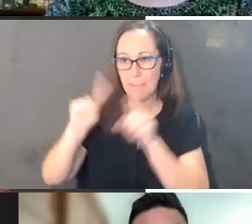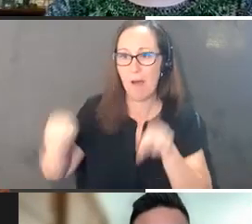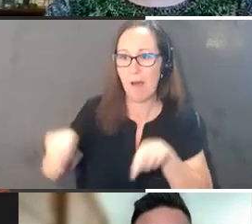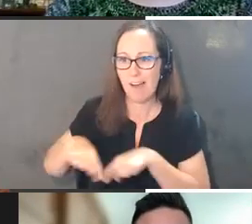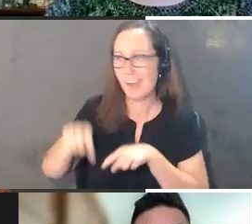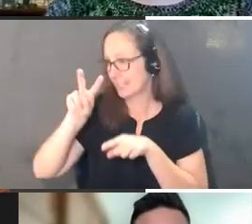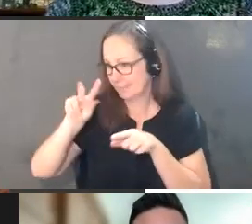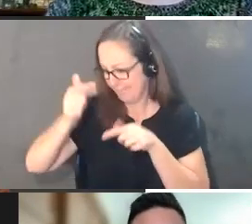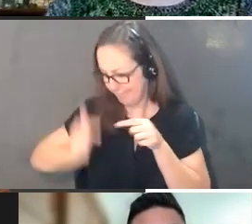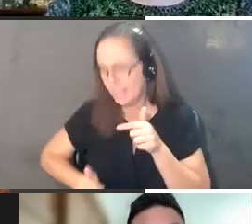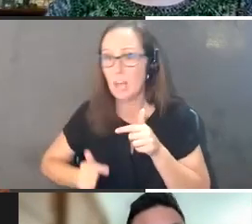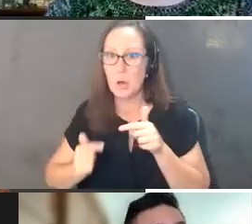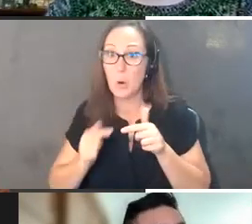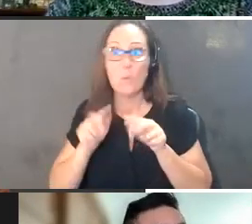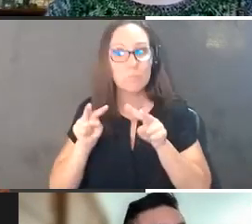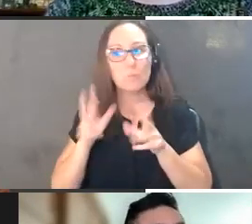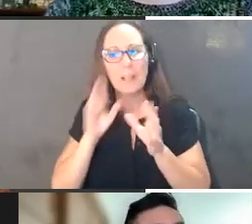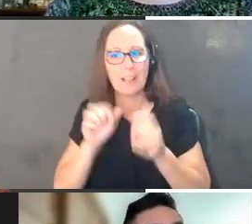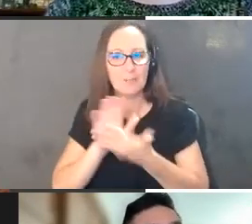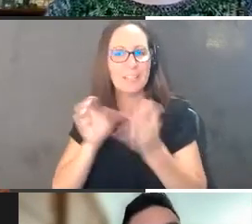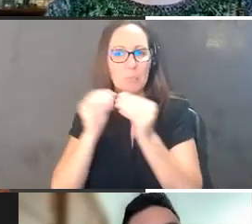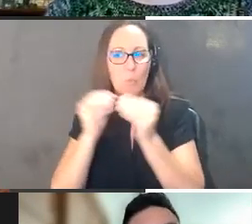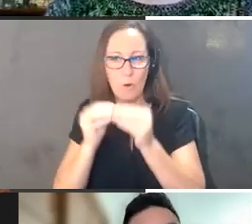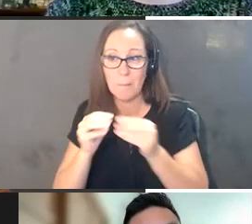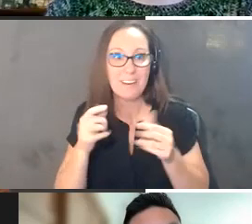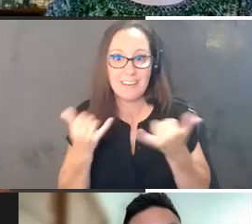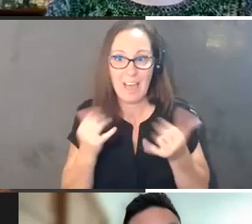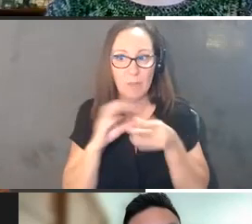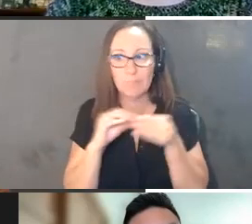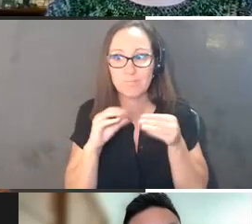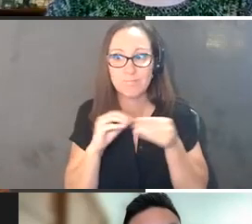the juicy stuff, but hopefully I'll address some of this. So let's go to the next slide.